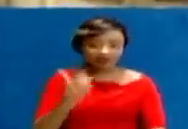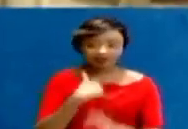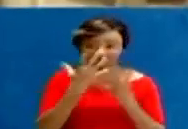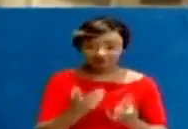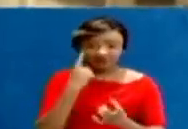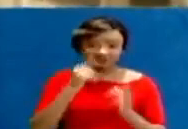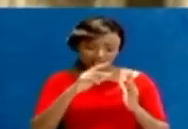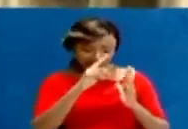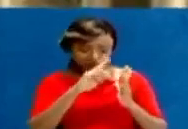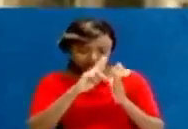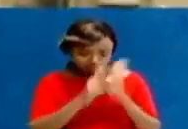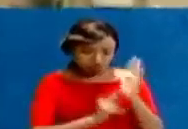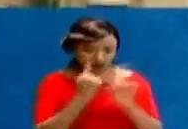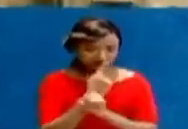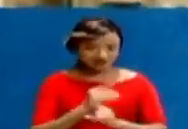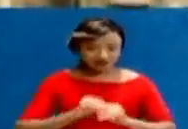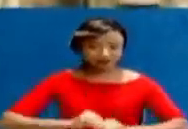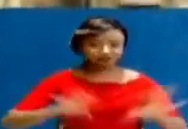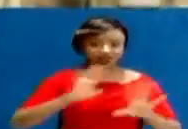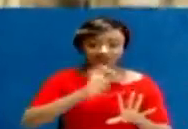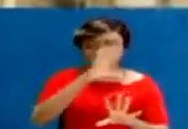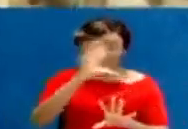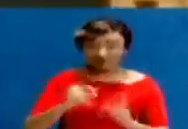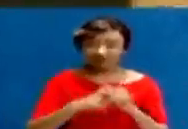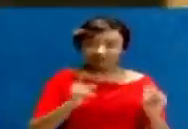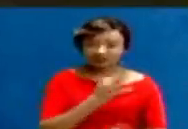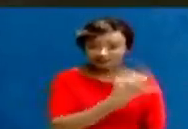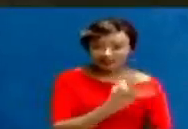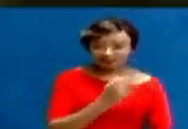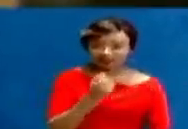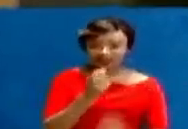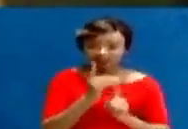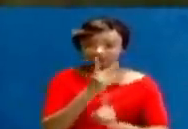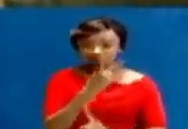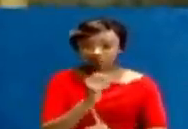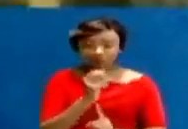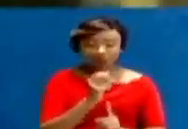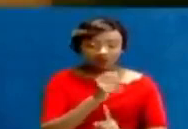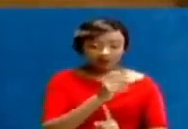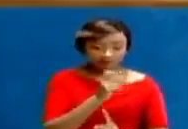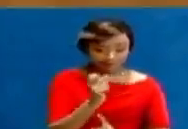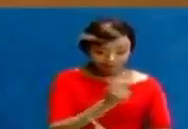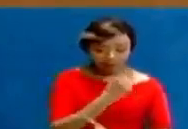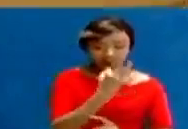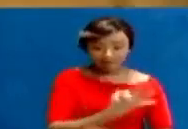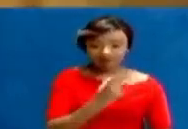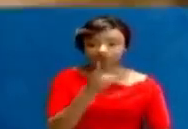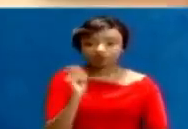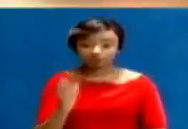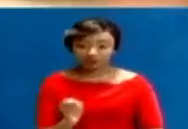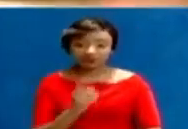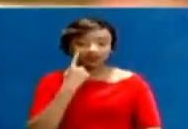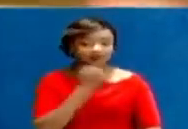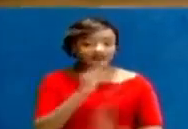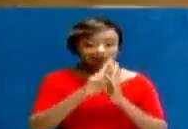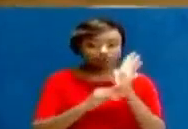the containment measures implemented across East Africa from late March 2020. The brewer had earlier in the month issued a profit warning on the